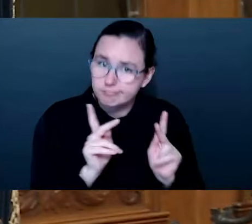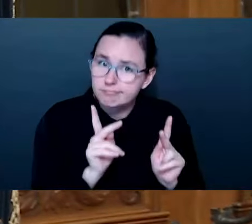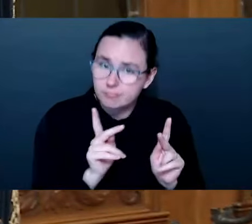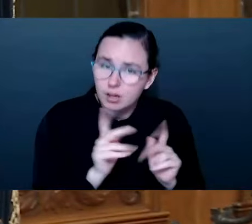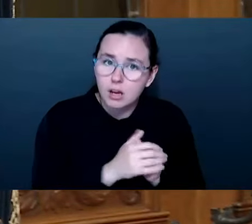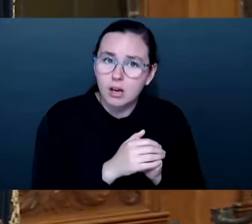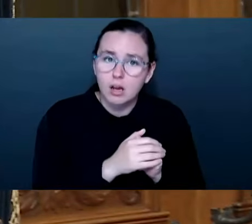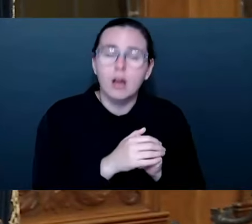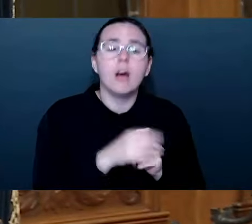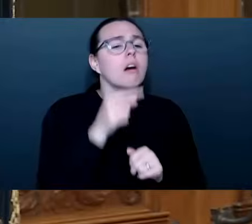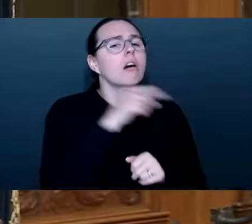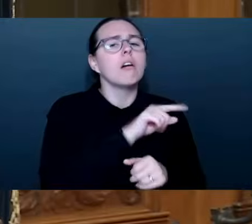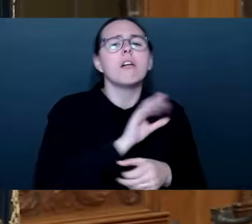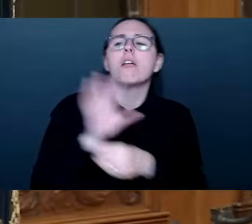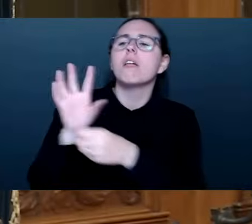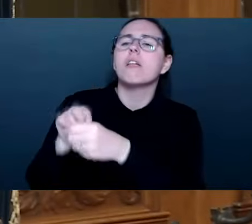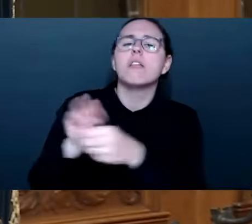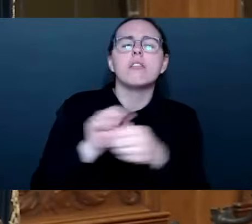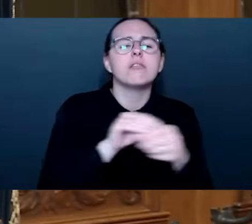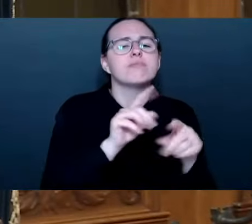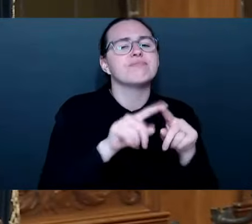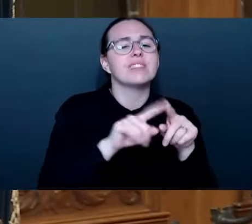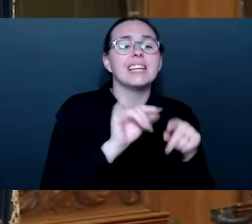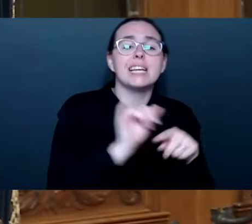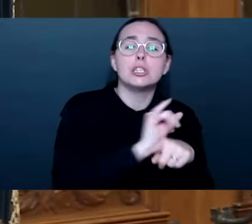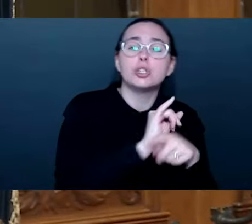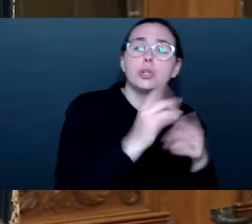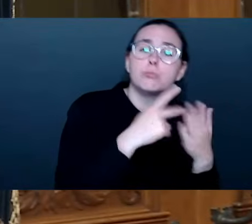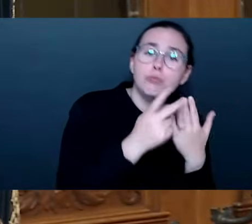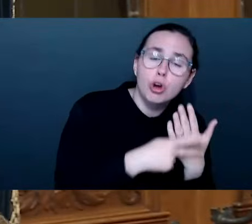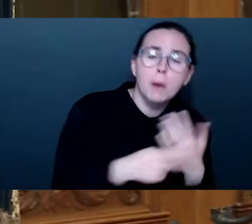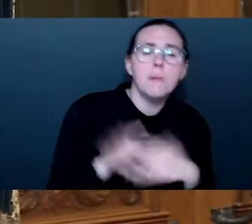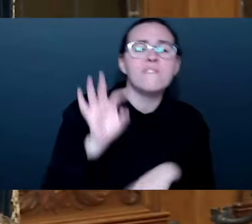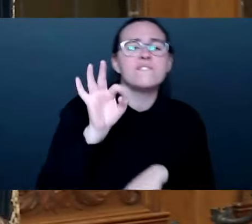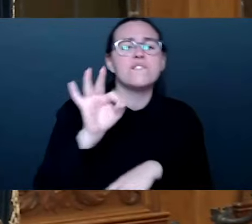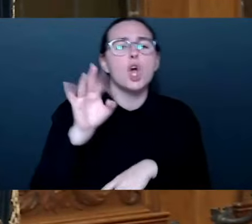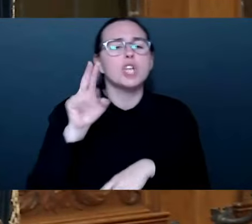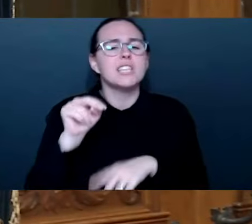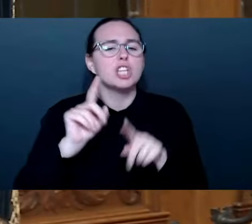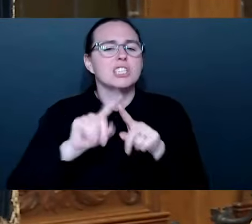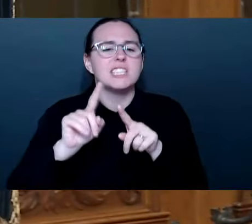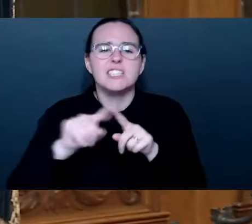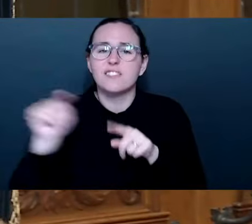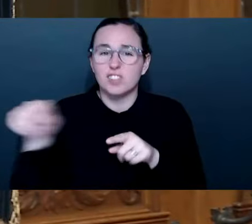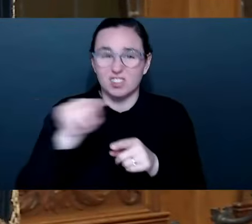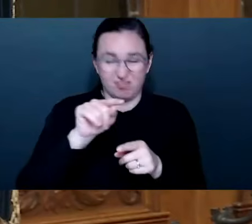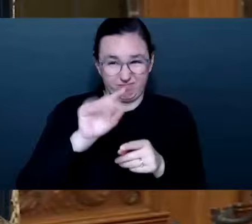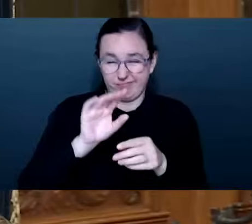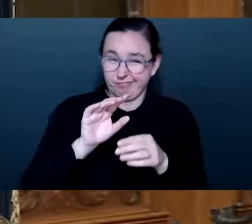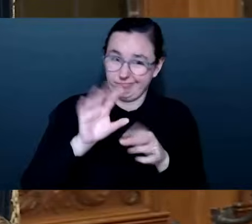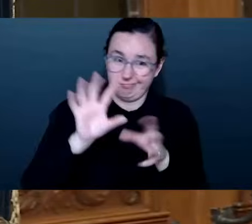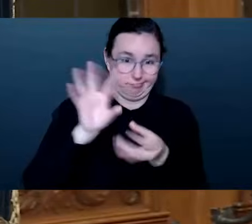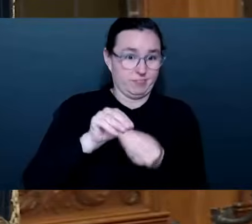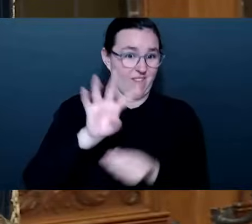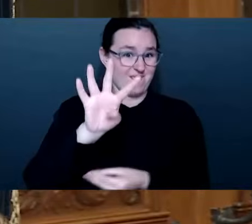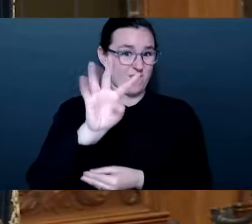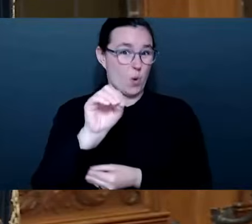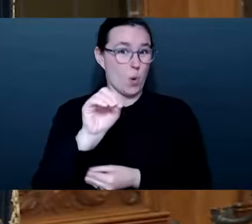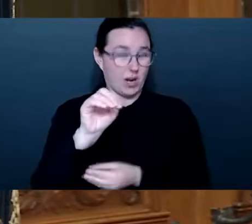Nations, contributing millions of dollars. Please join me in welcoming a proud British Columbian job creator to the